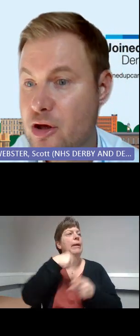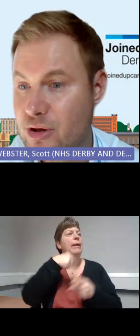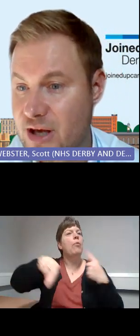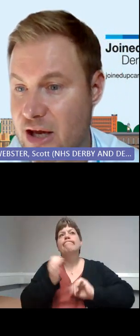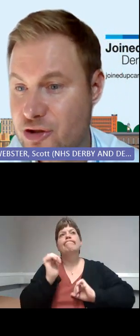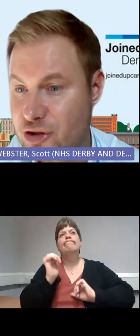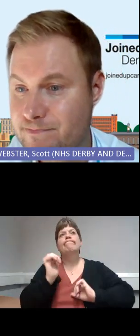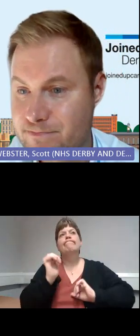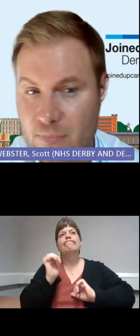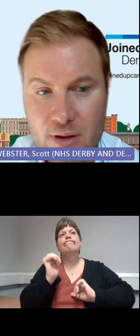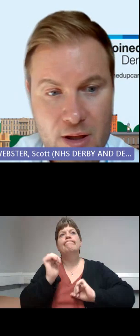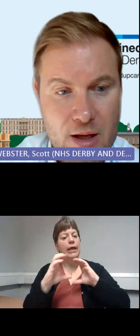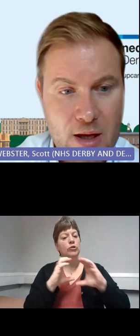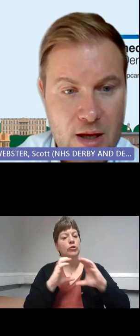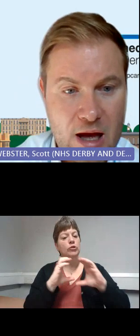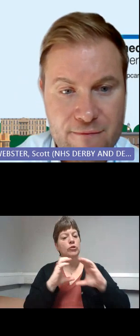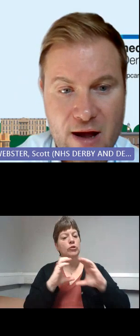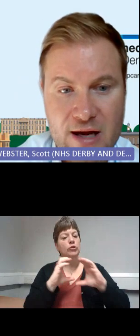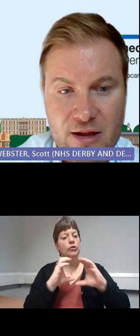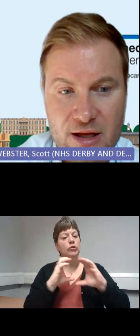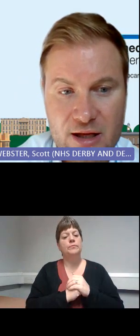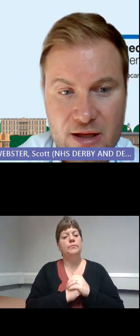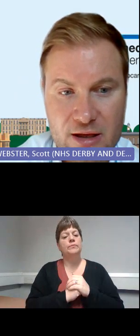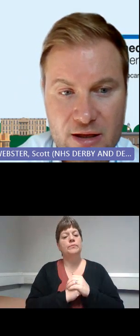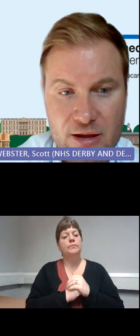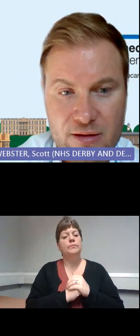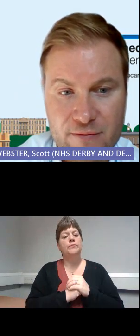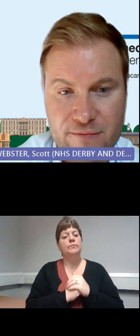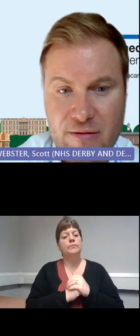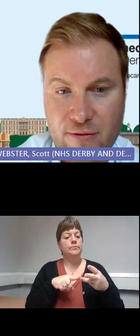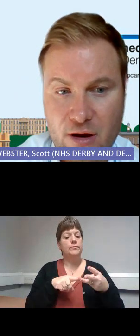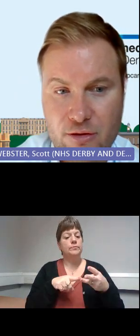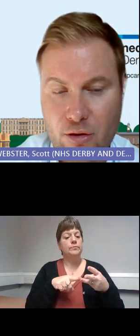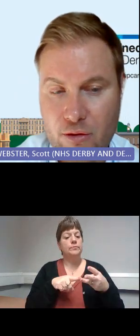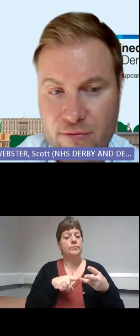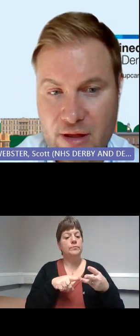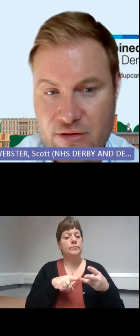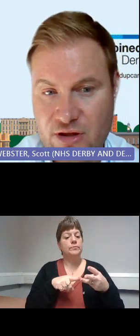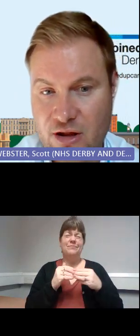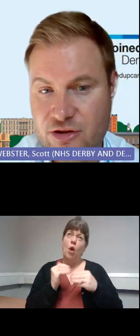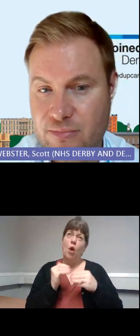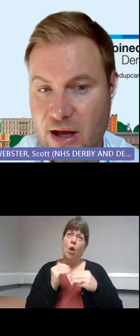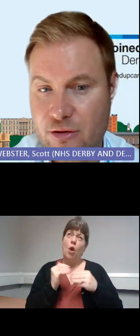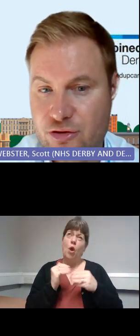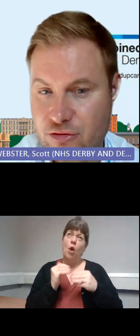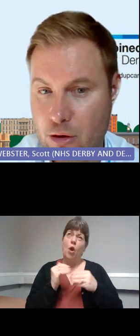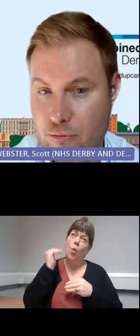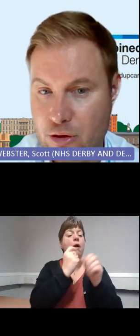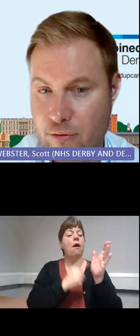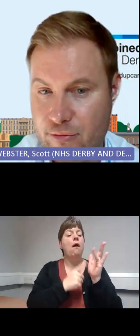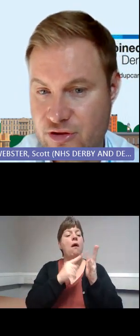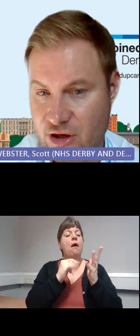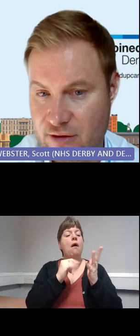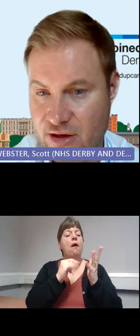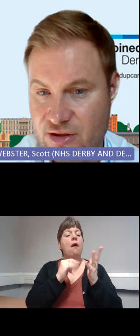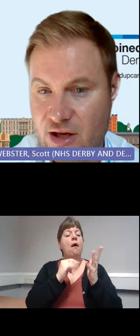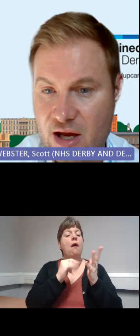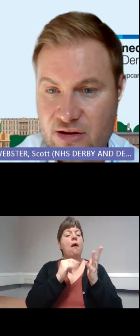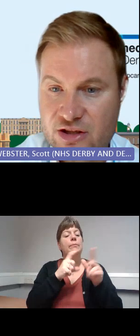the communication. And finally, in the very far north, there is the Glossopdale Stroke